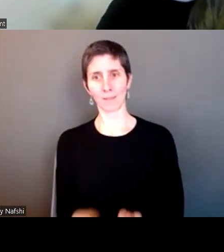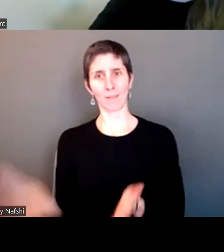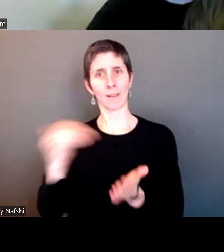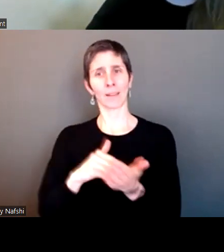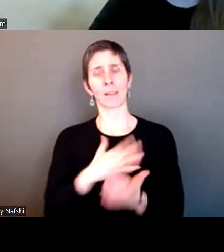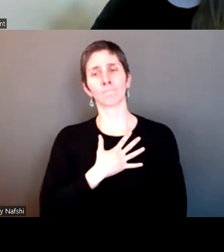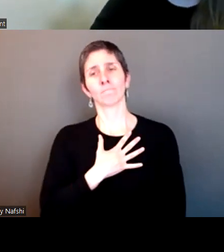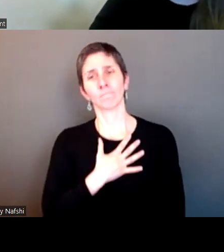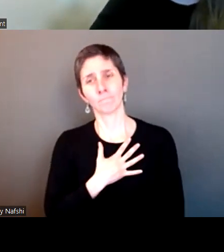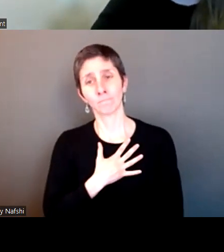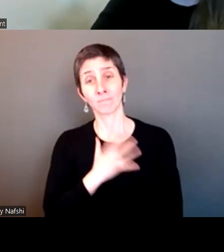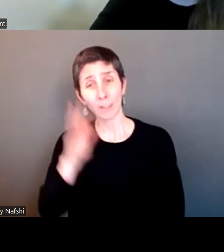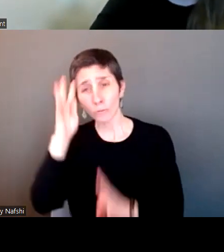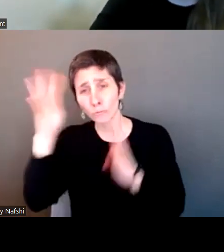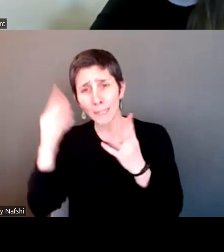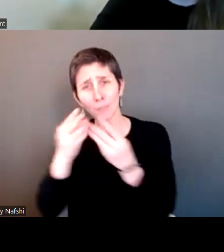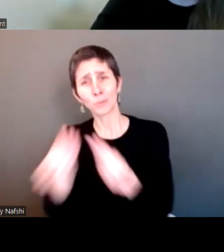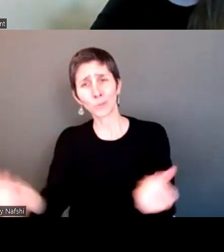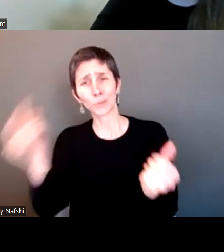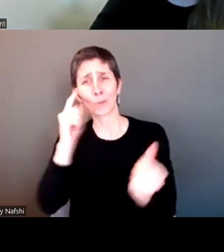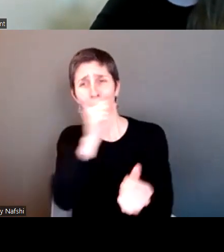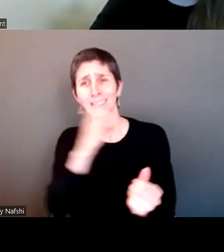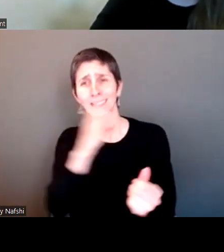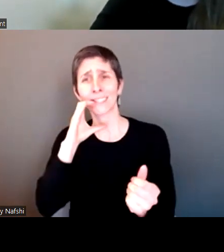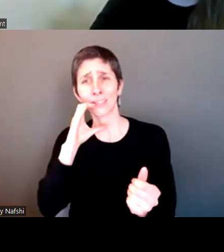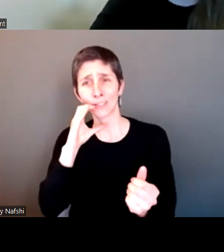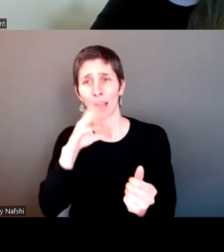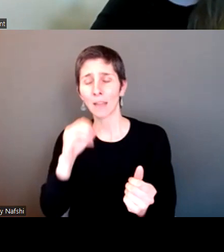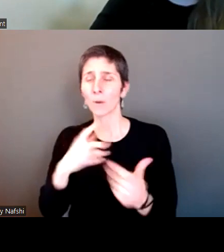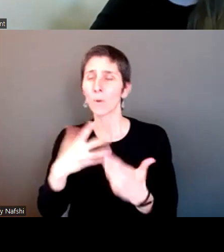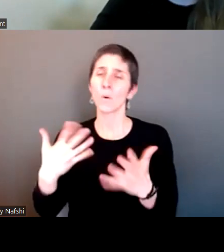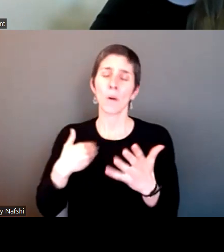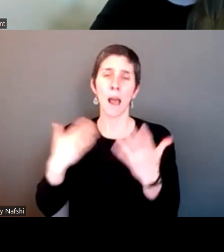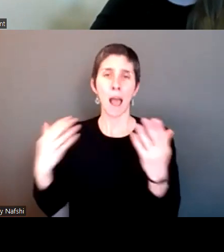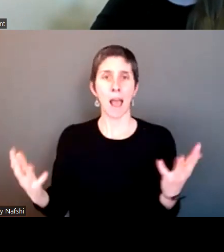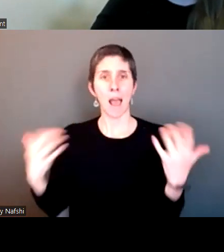is a creative idea for seniors and one that has so much potential.